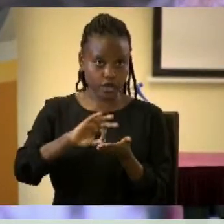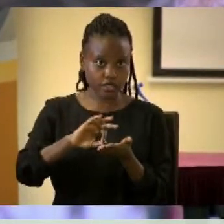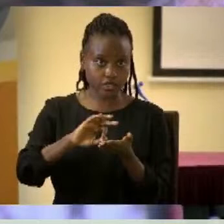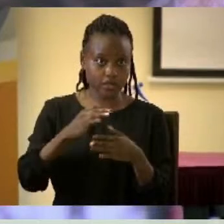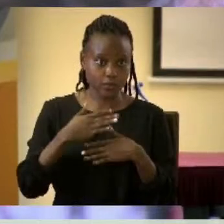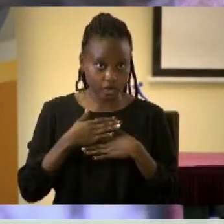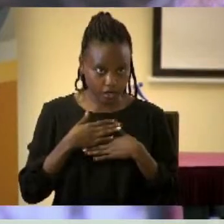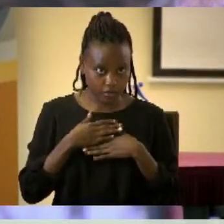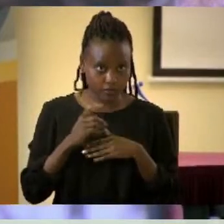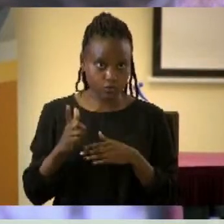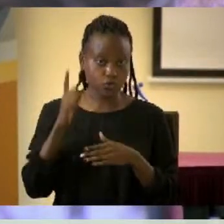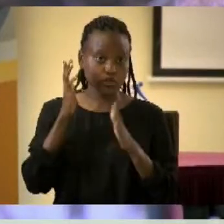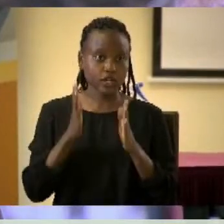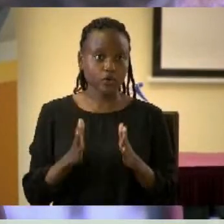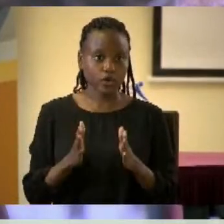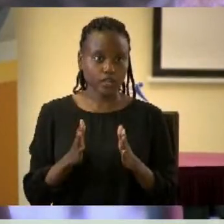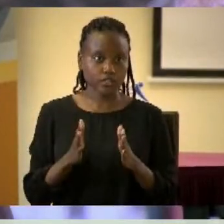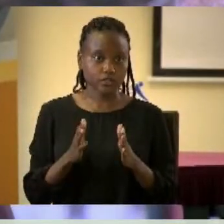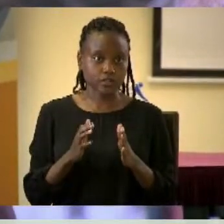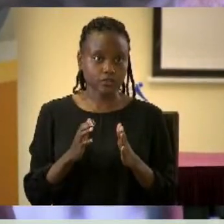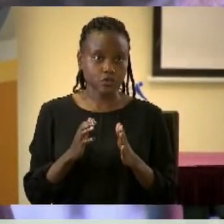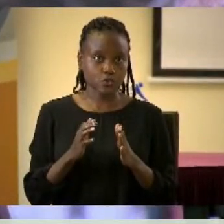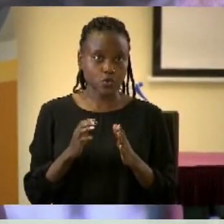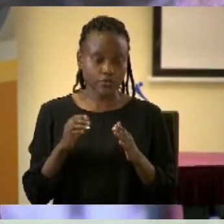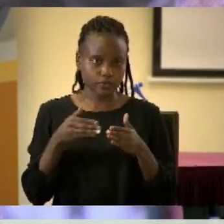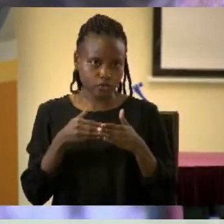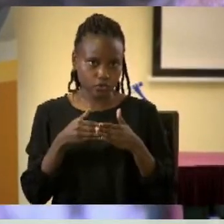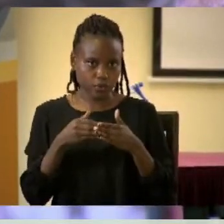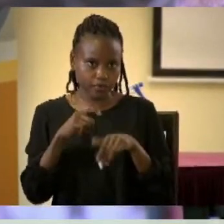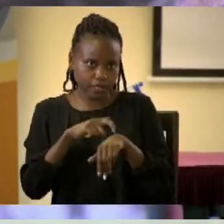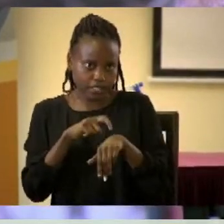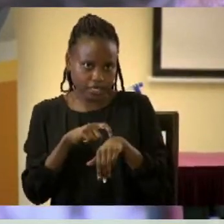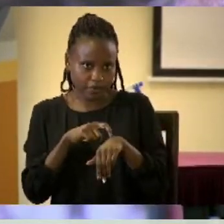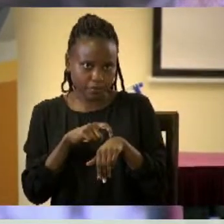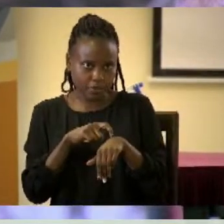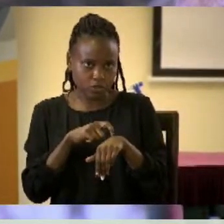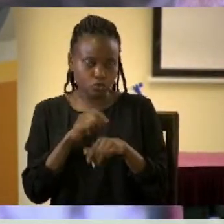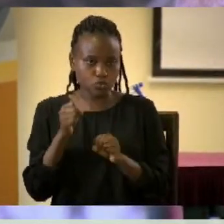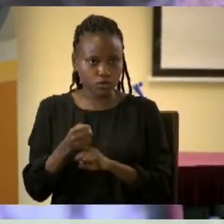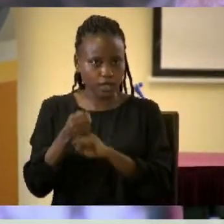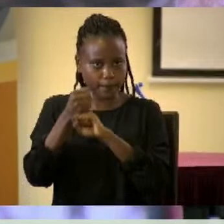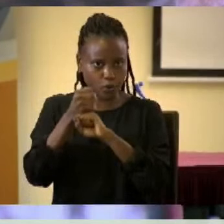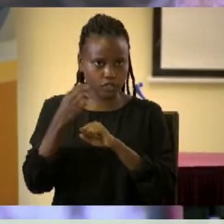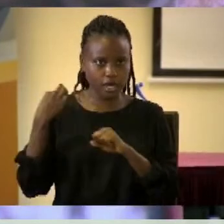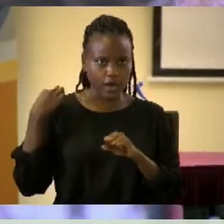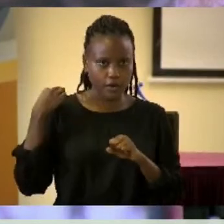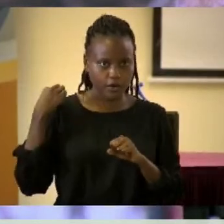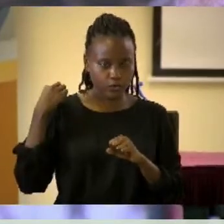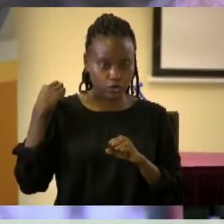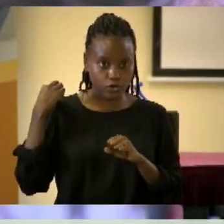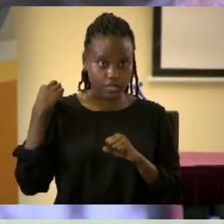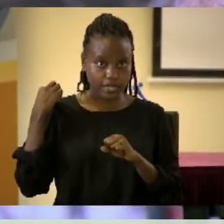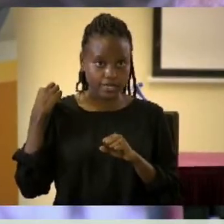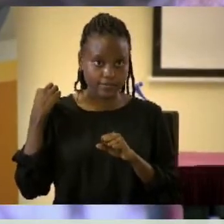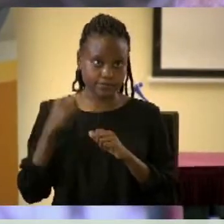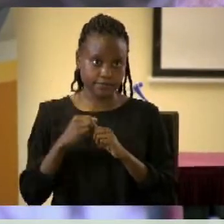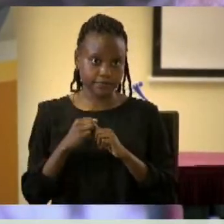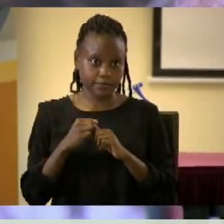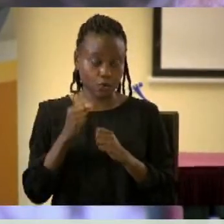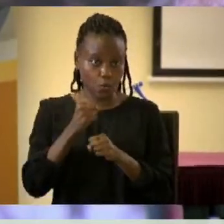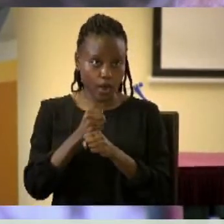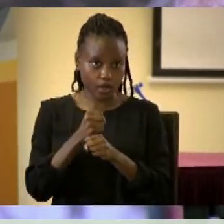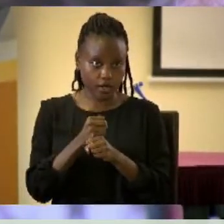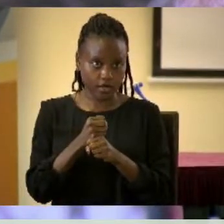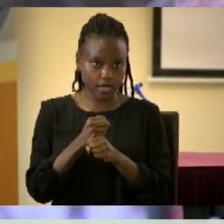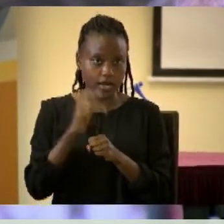the lawyers who have sacrificed their time and skills to support our pro bono schemes. We acknowledge that